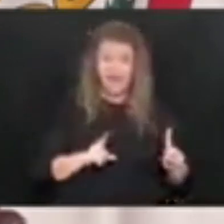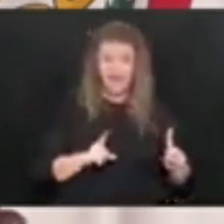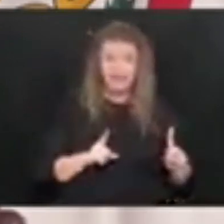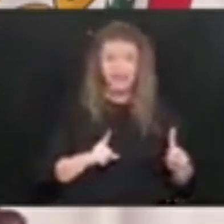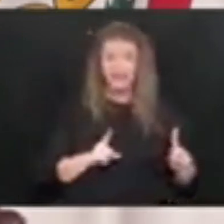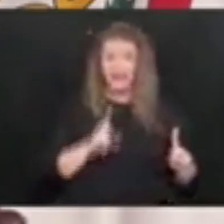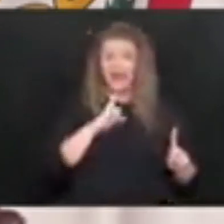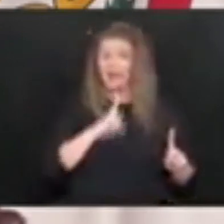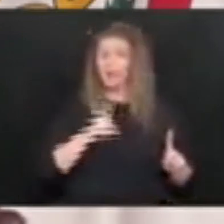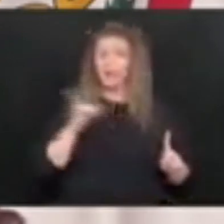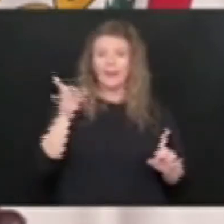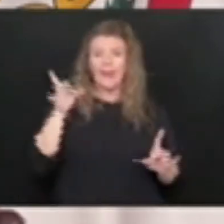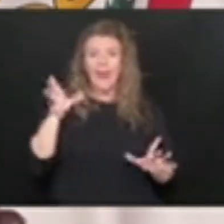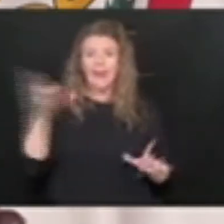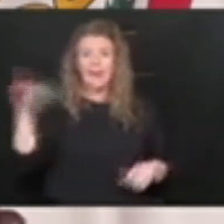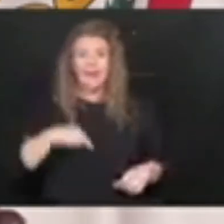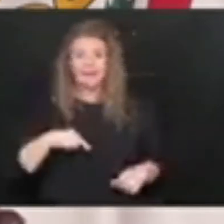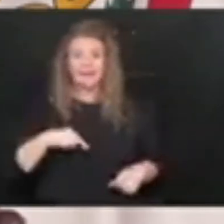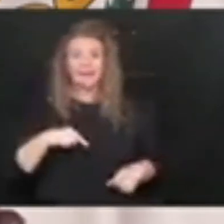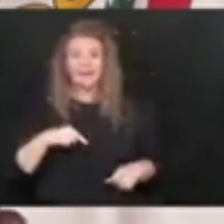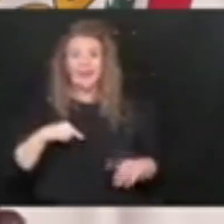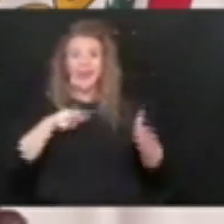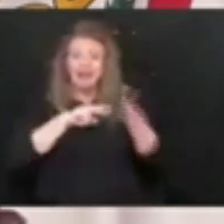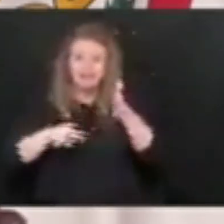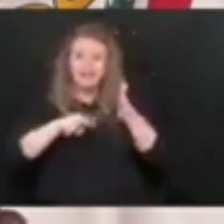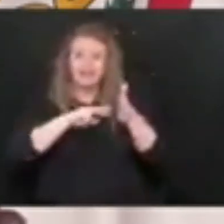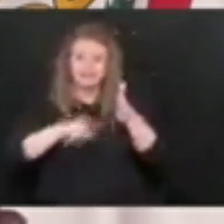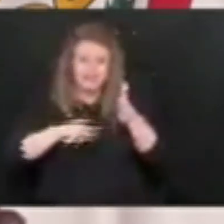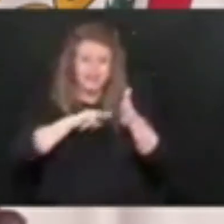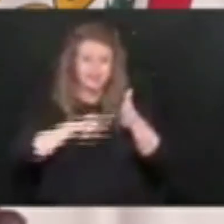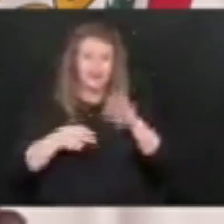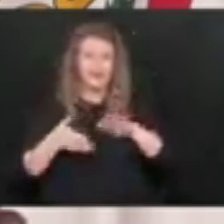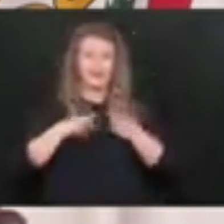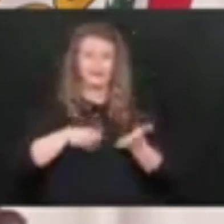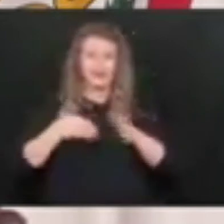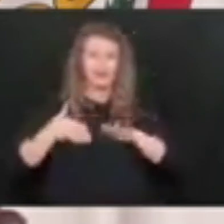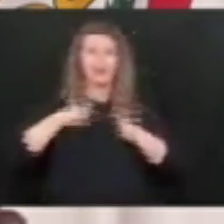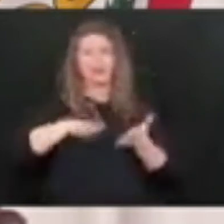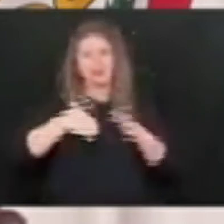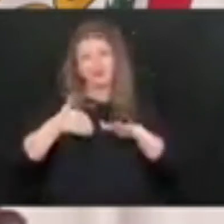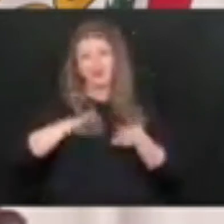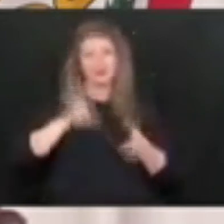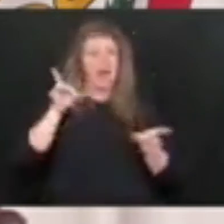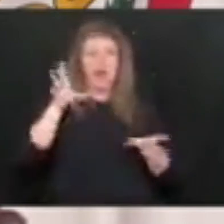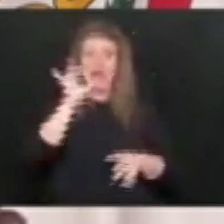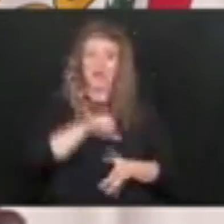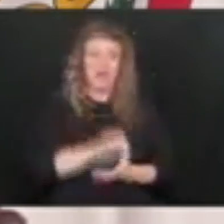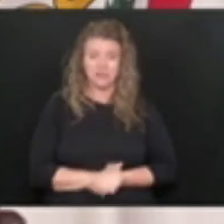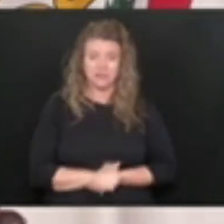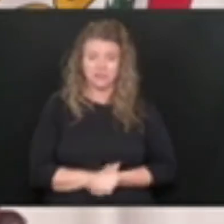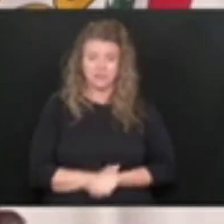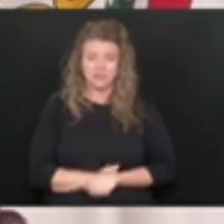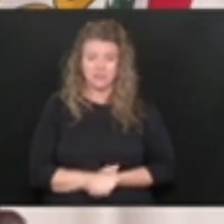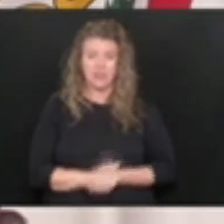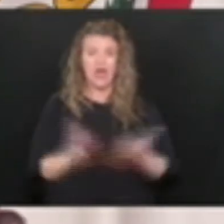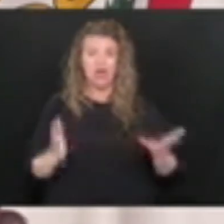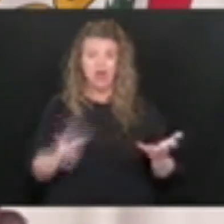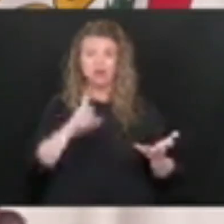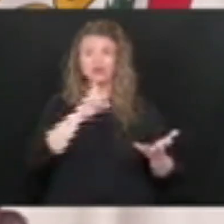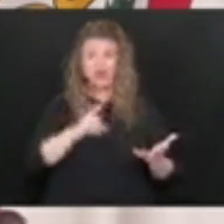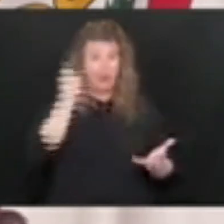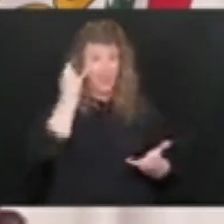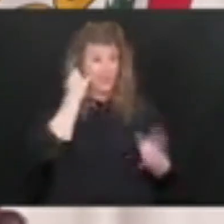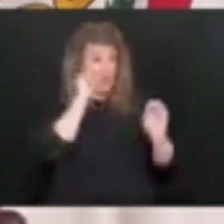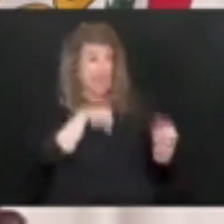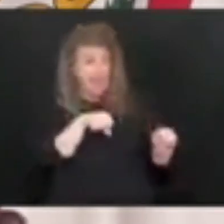like crazy being here and reading all the names of folks we lost. So if we can do